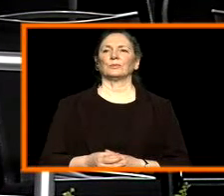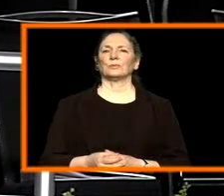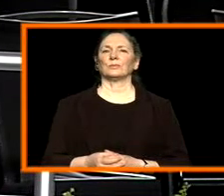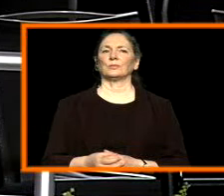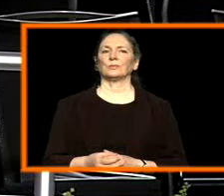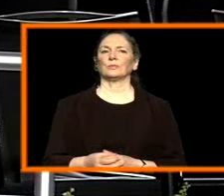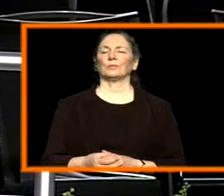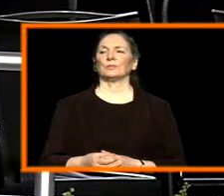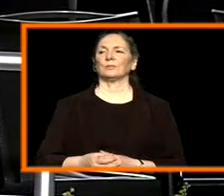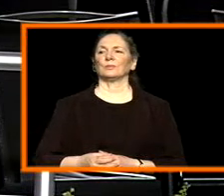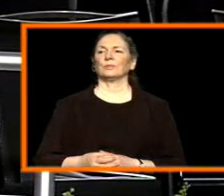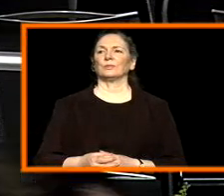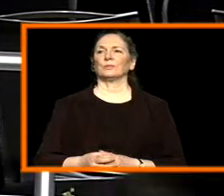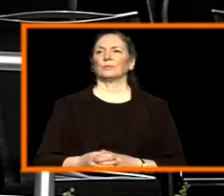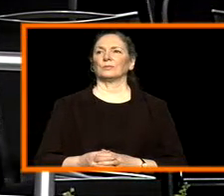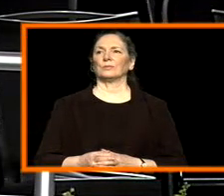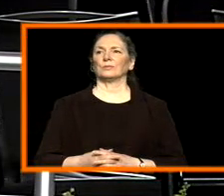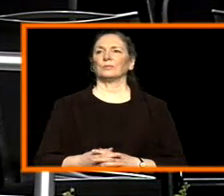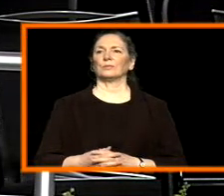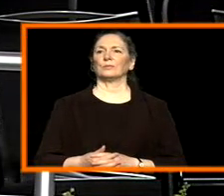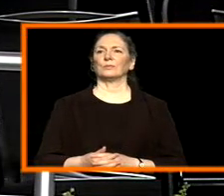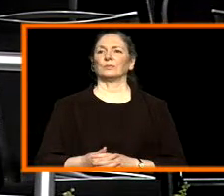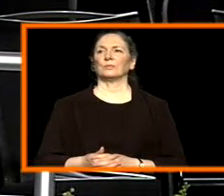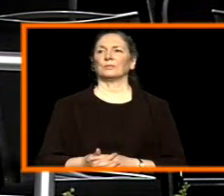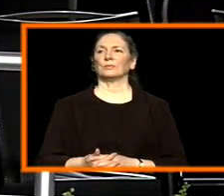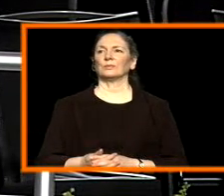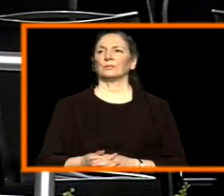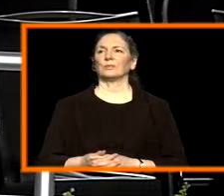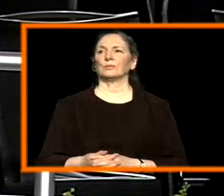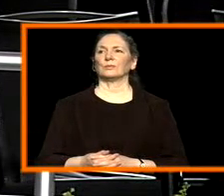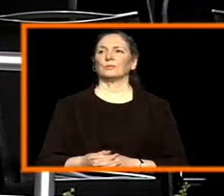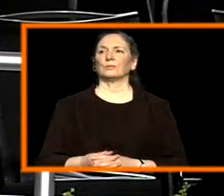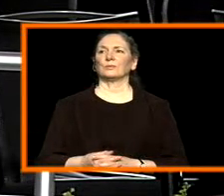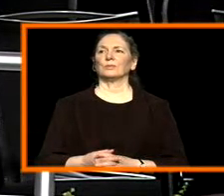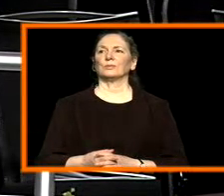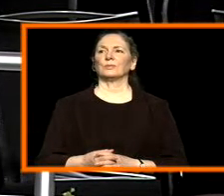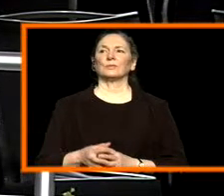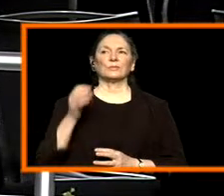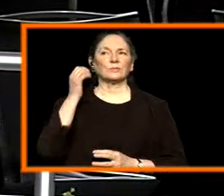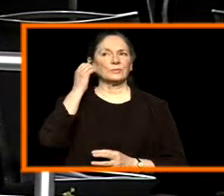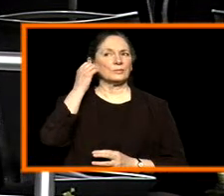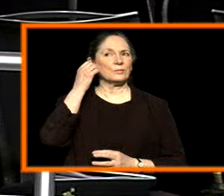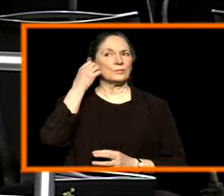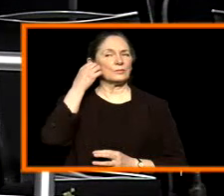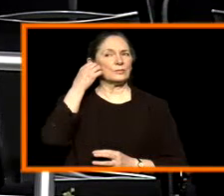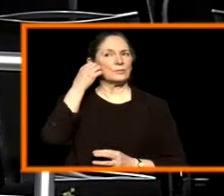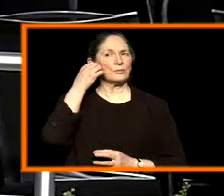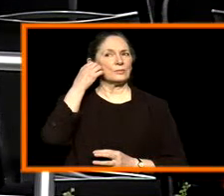Come on, platform party.